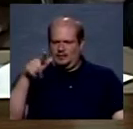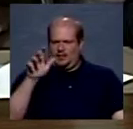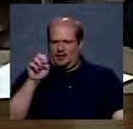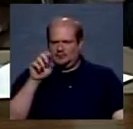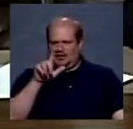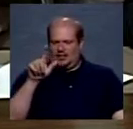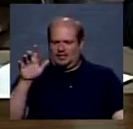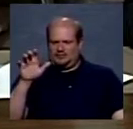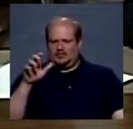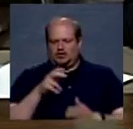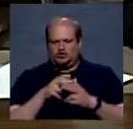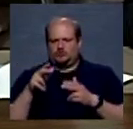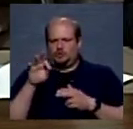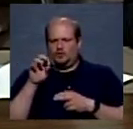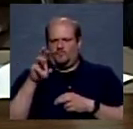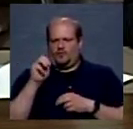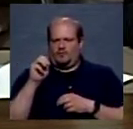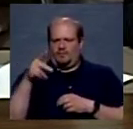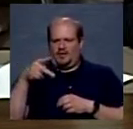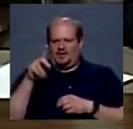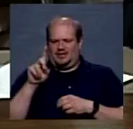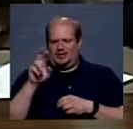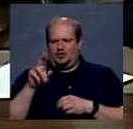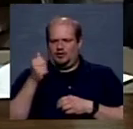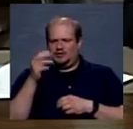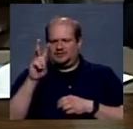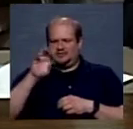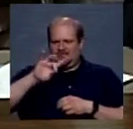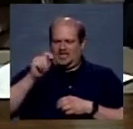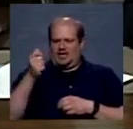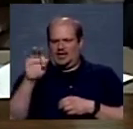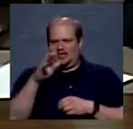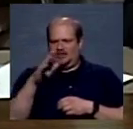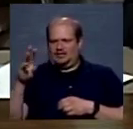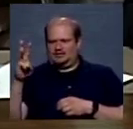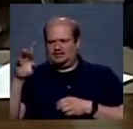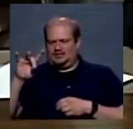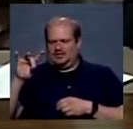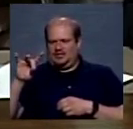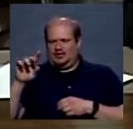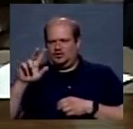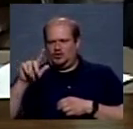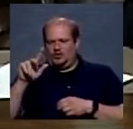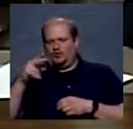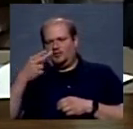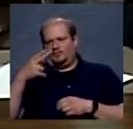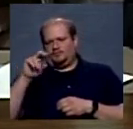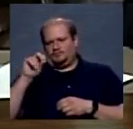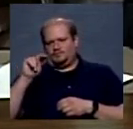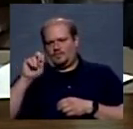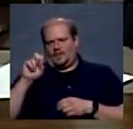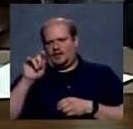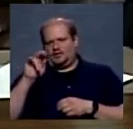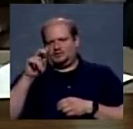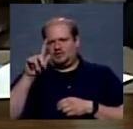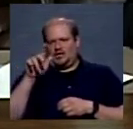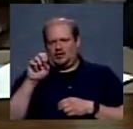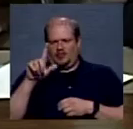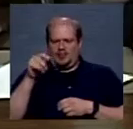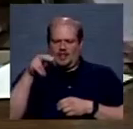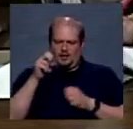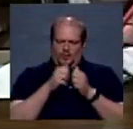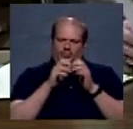LLC, short form PDR, located at 6819 to 6823 Honeysuckle Lane, Little Rock, Arkansas, amending the official zoning